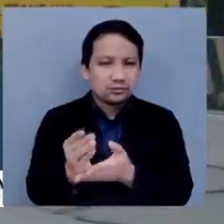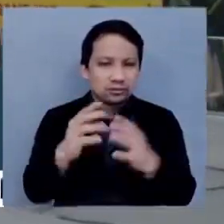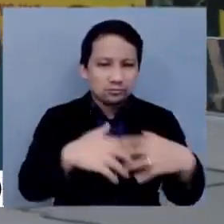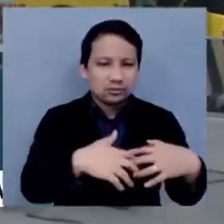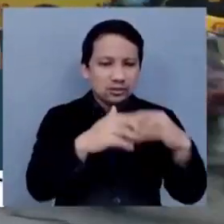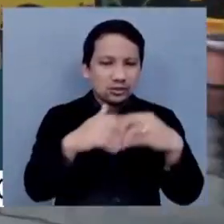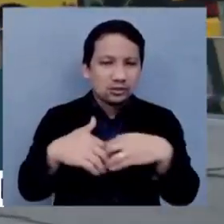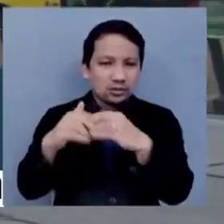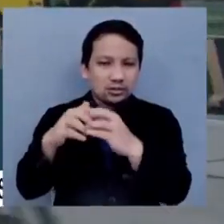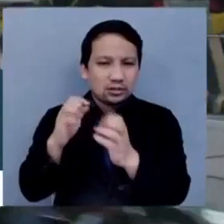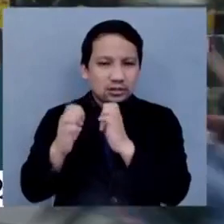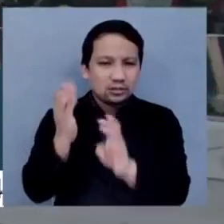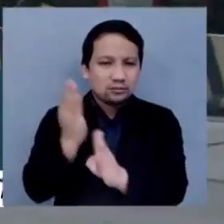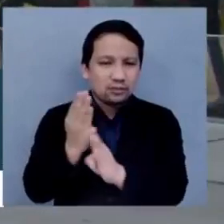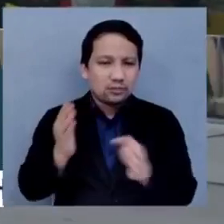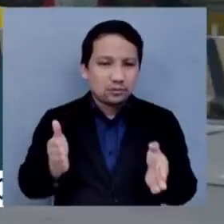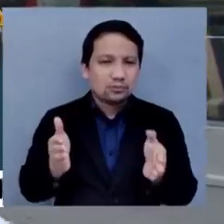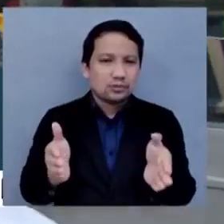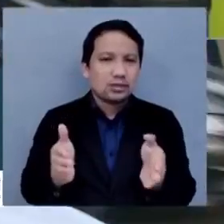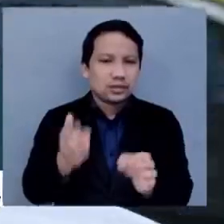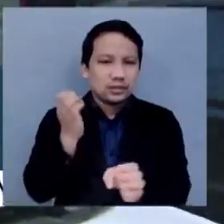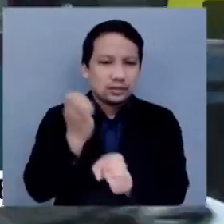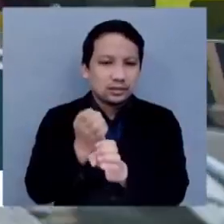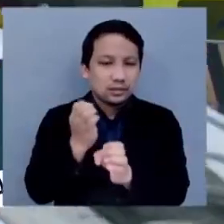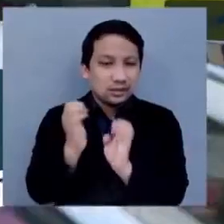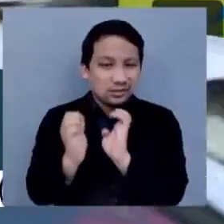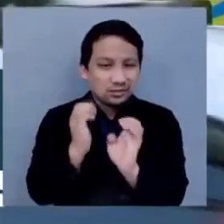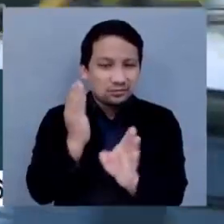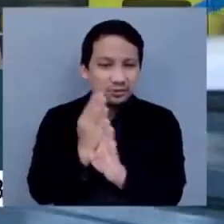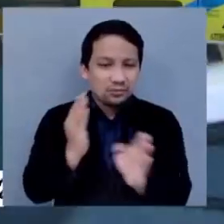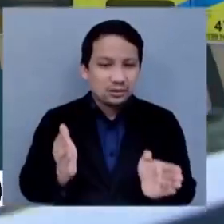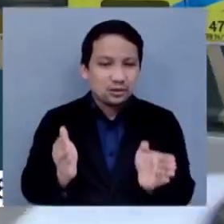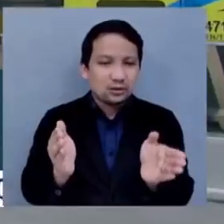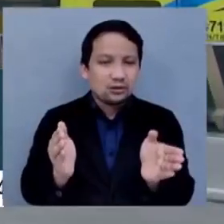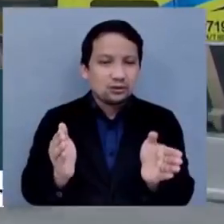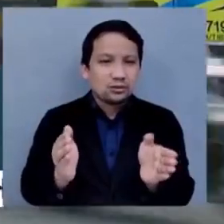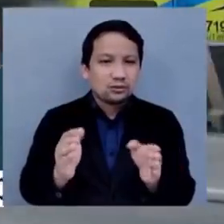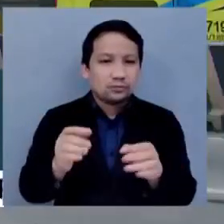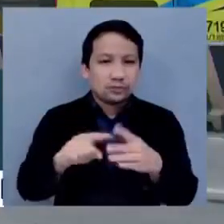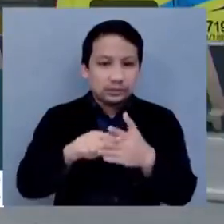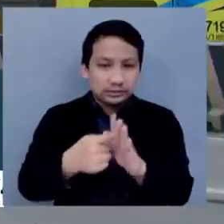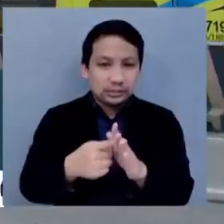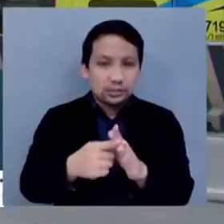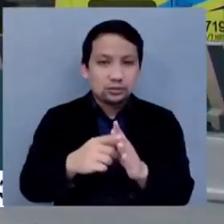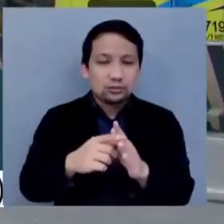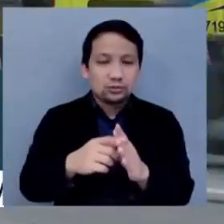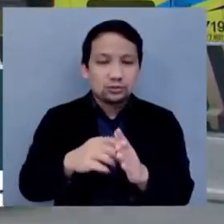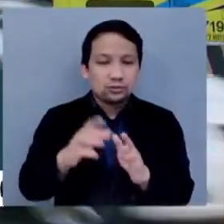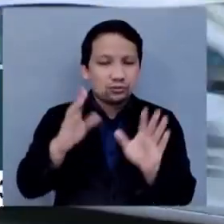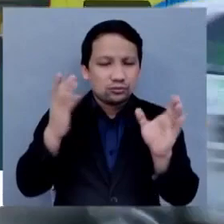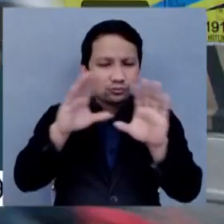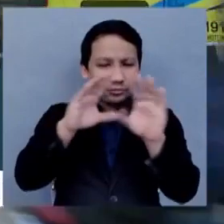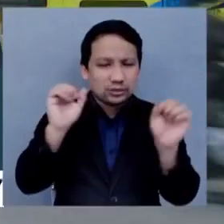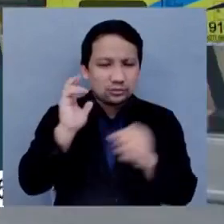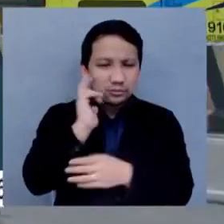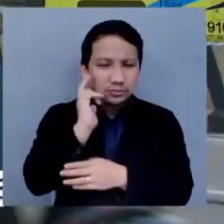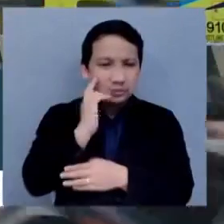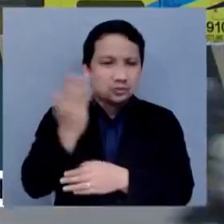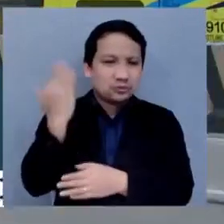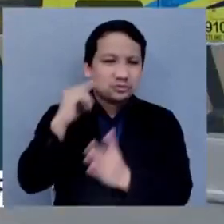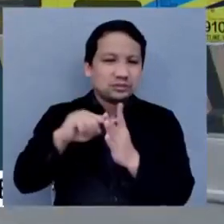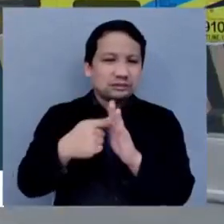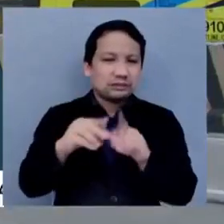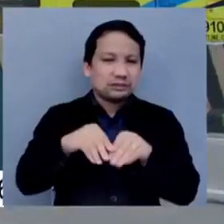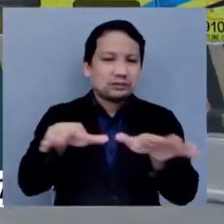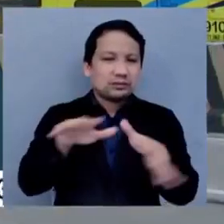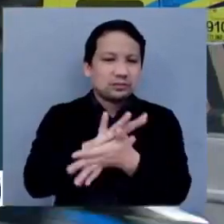EDSA busway. The EDSA bus carousel was rolled out by the Duterte administration during the height of the pandemic. Back to you,